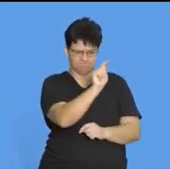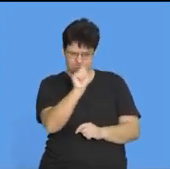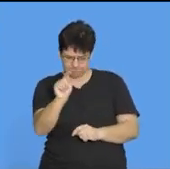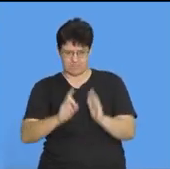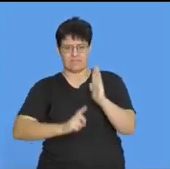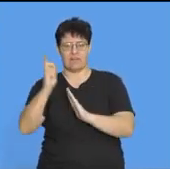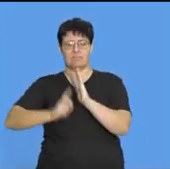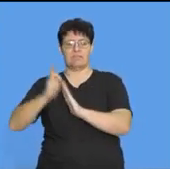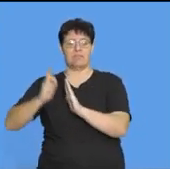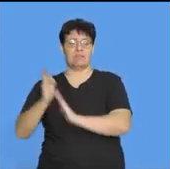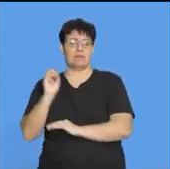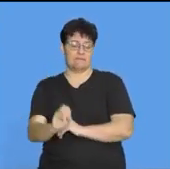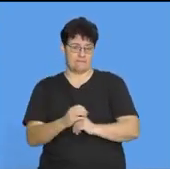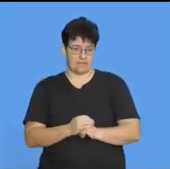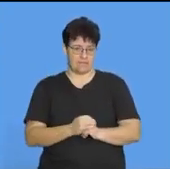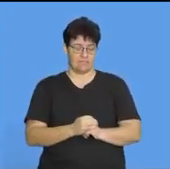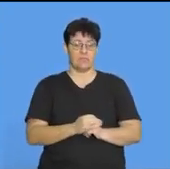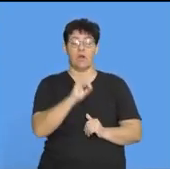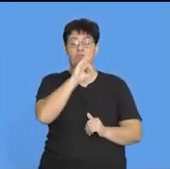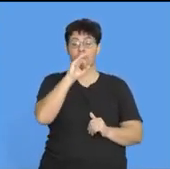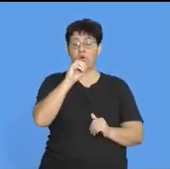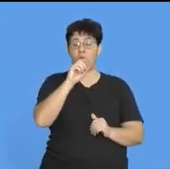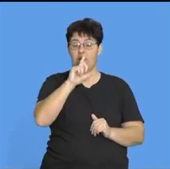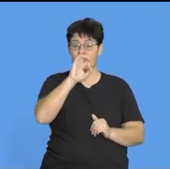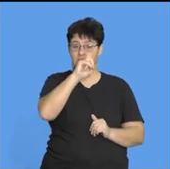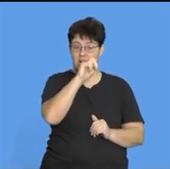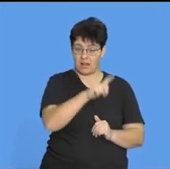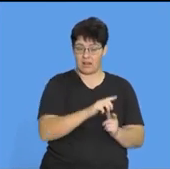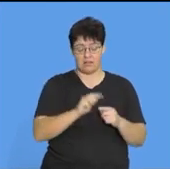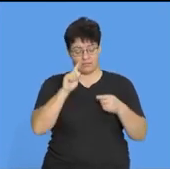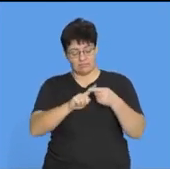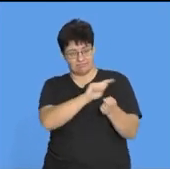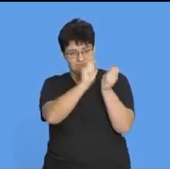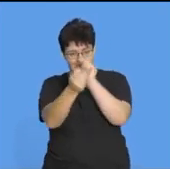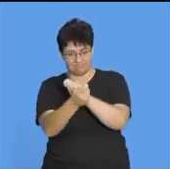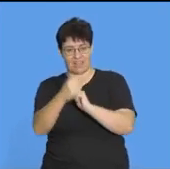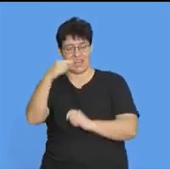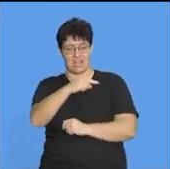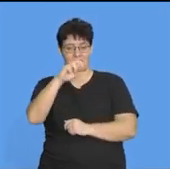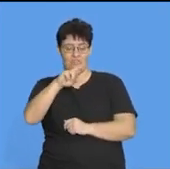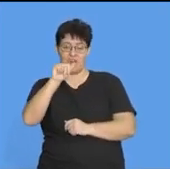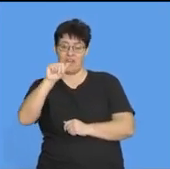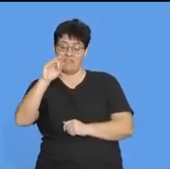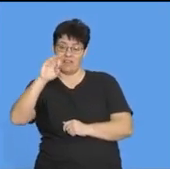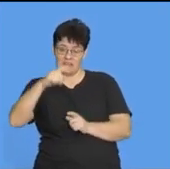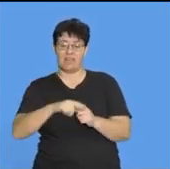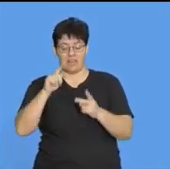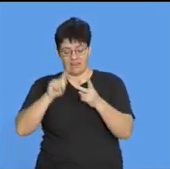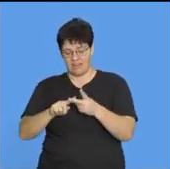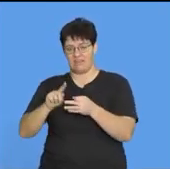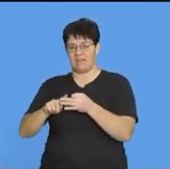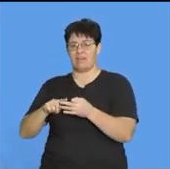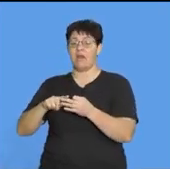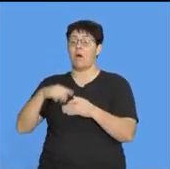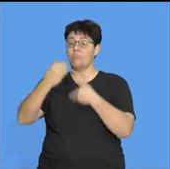primary follicle. We saw that maturing into a Grafting follicle, and we saw the process of ovulation. And